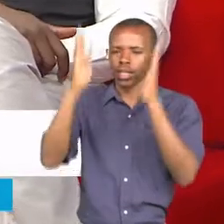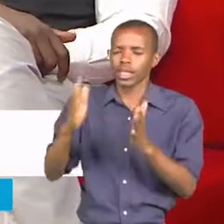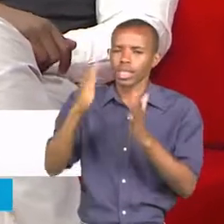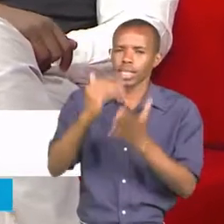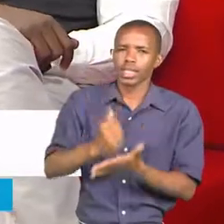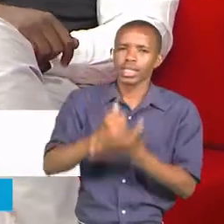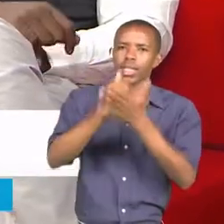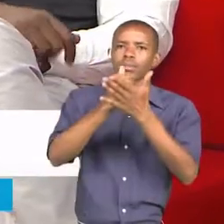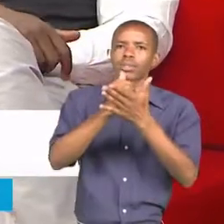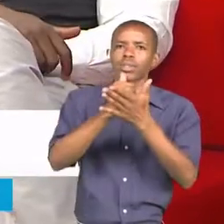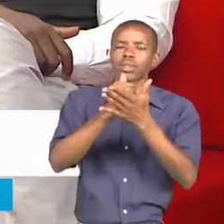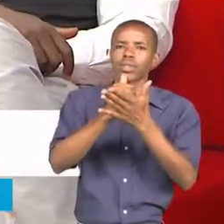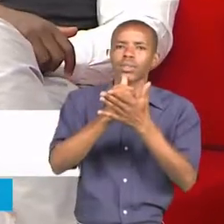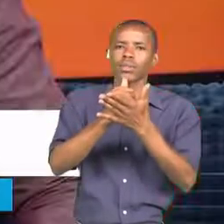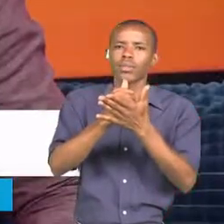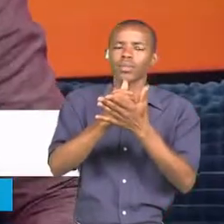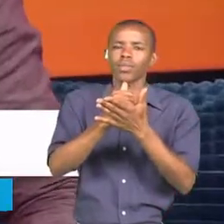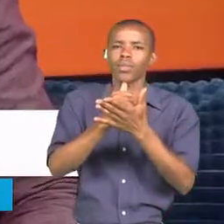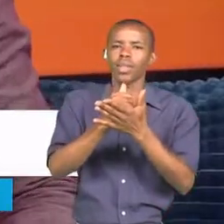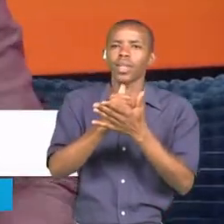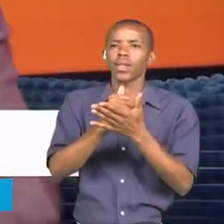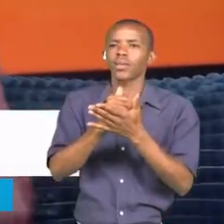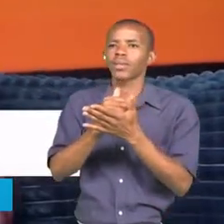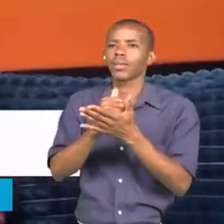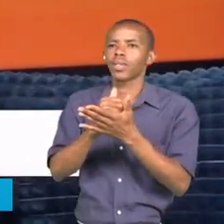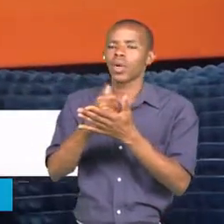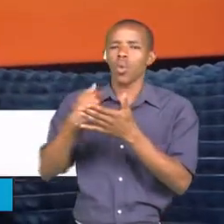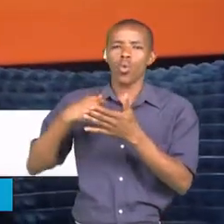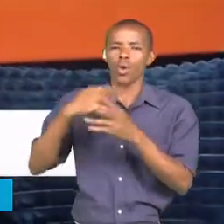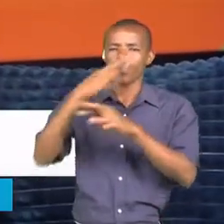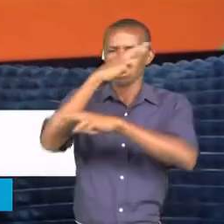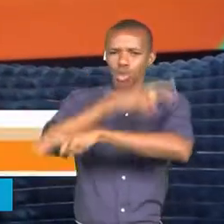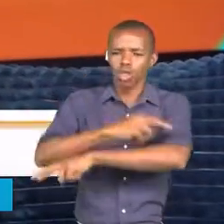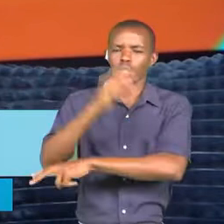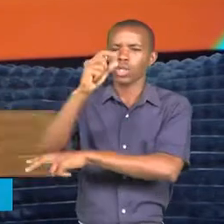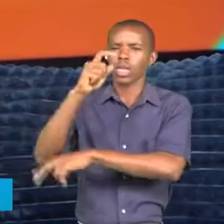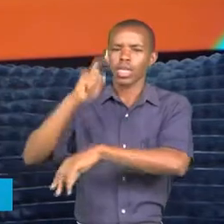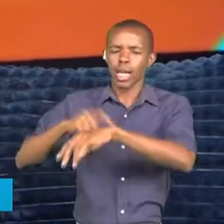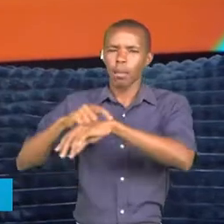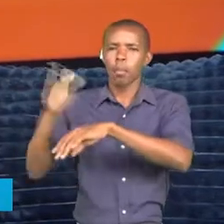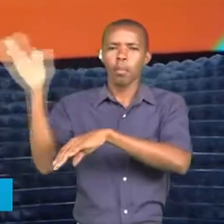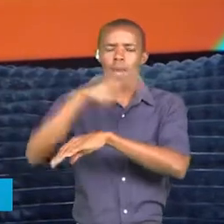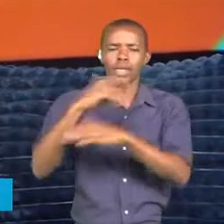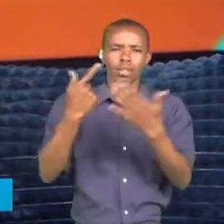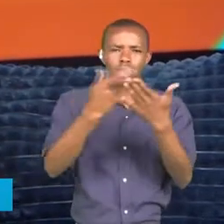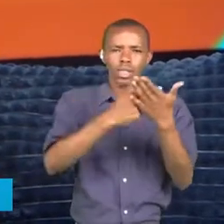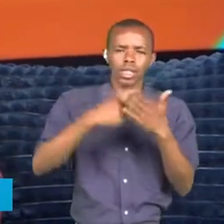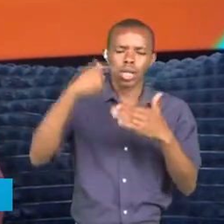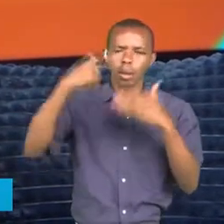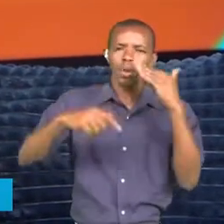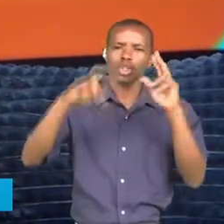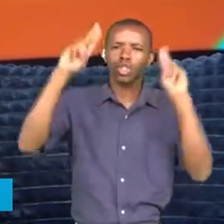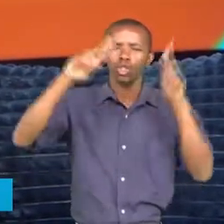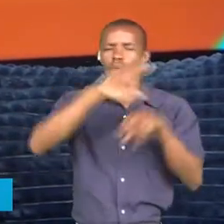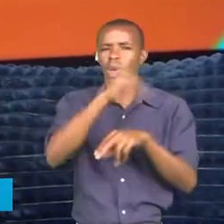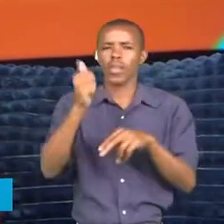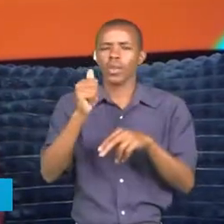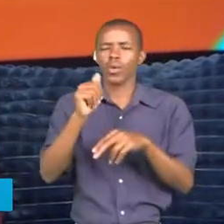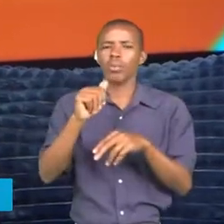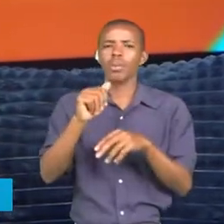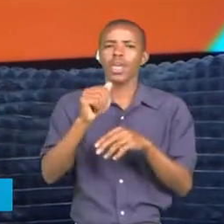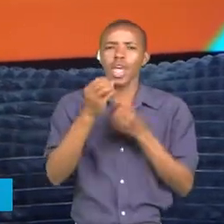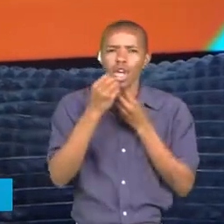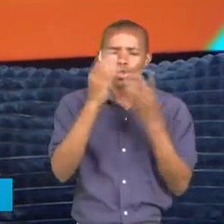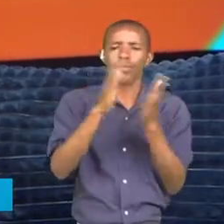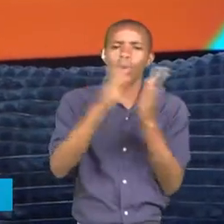assist doctor to Baringo guys. Of course, we're taking a short break now. When we come back, we're discussing about other issues. Of course, we'll be keeping you updated